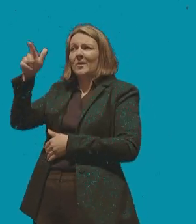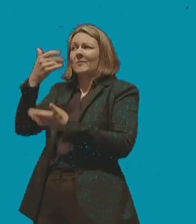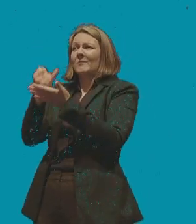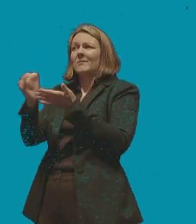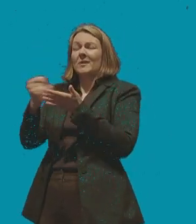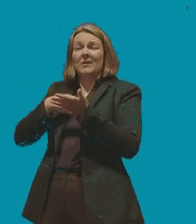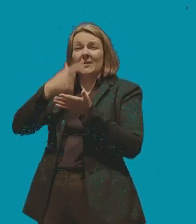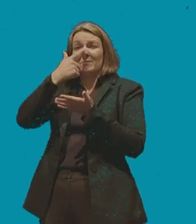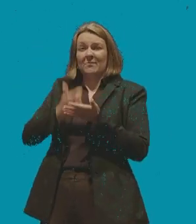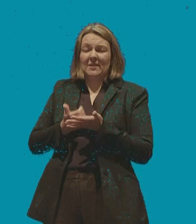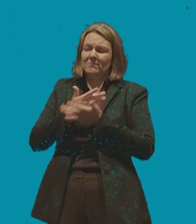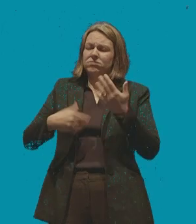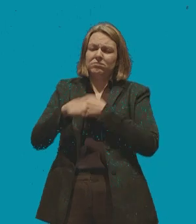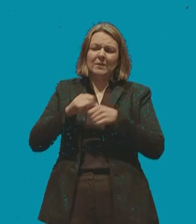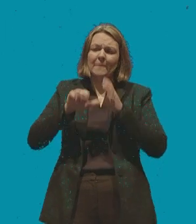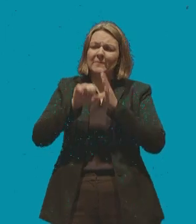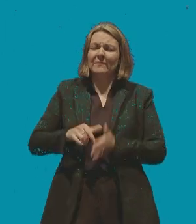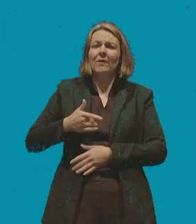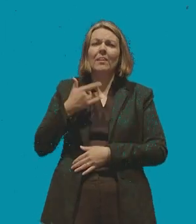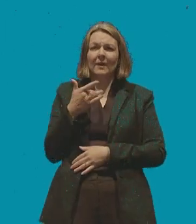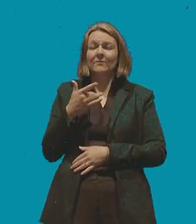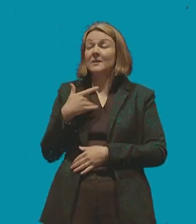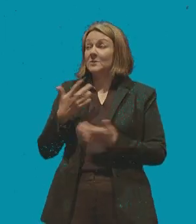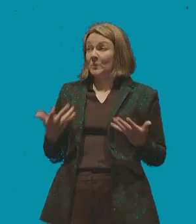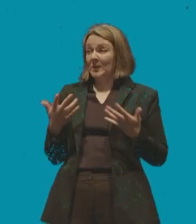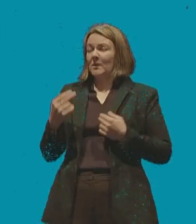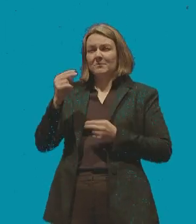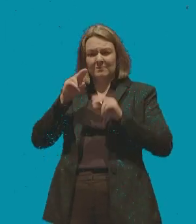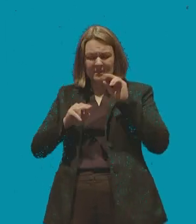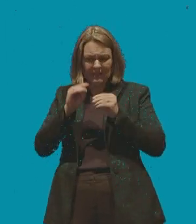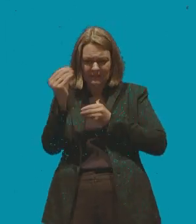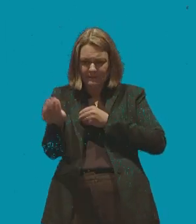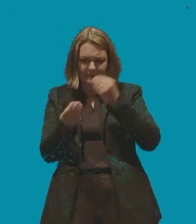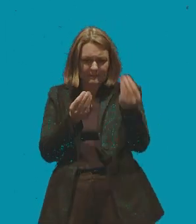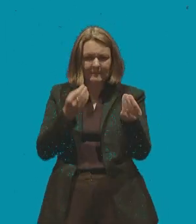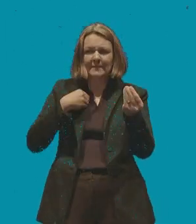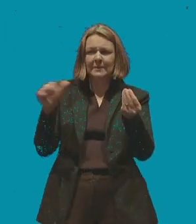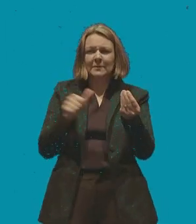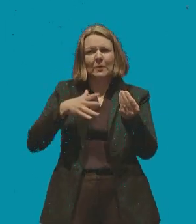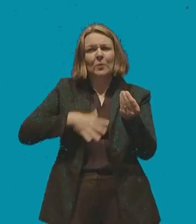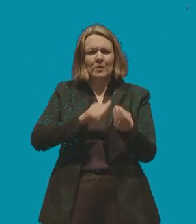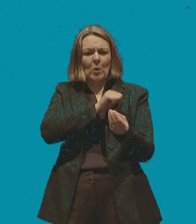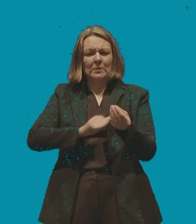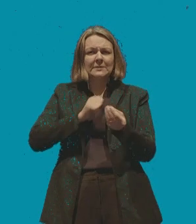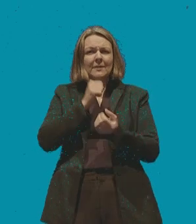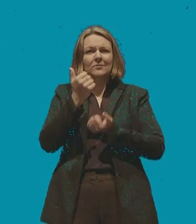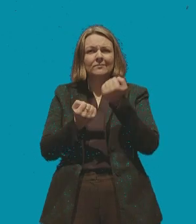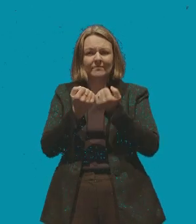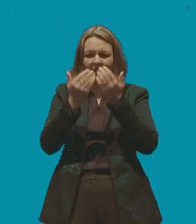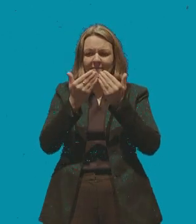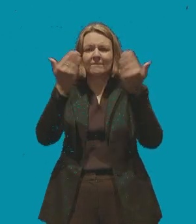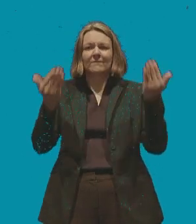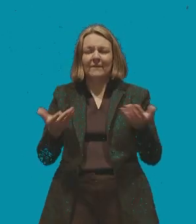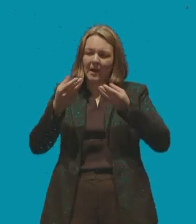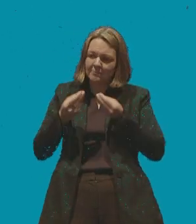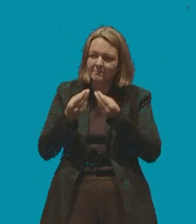movement incredibly difficult. So as we assess the results, let's ensure we do so with fairness and honesty in mind. Because we can